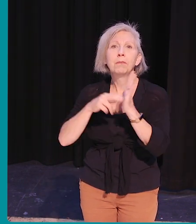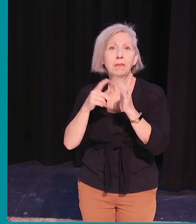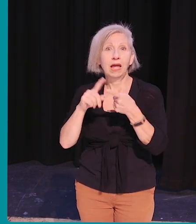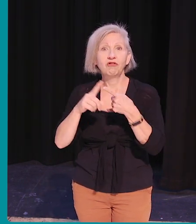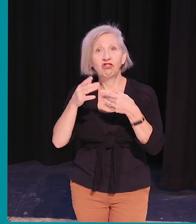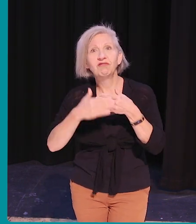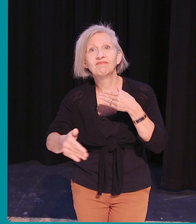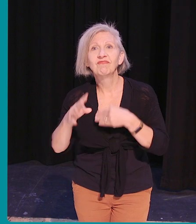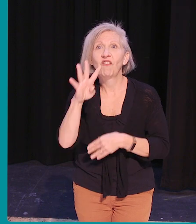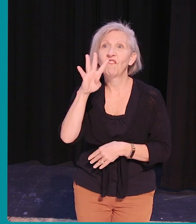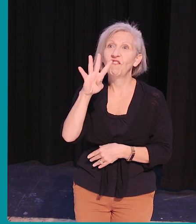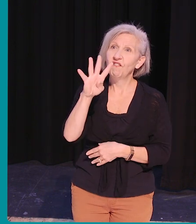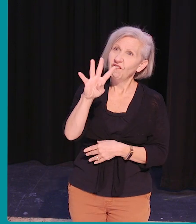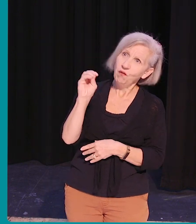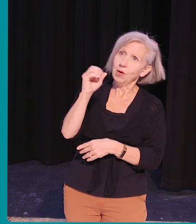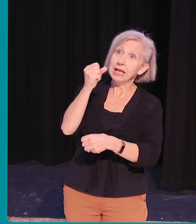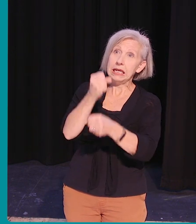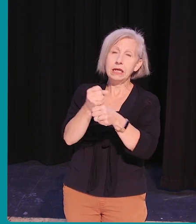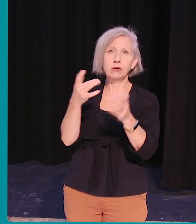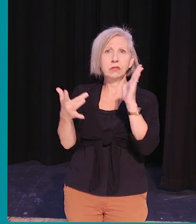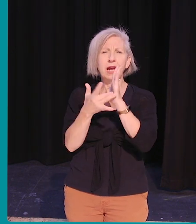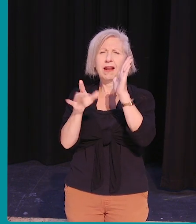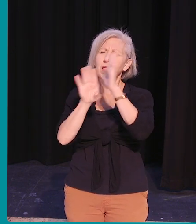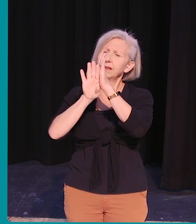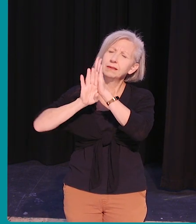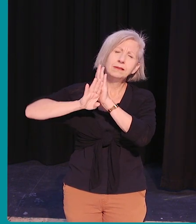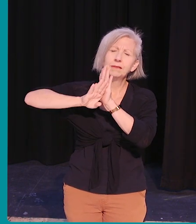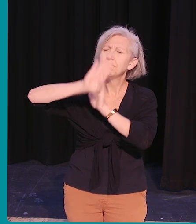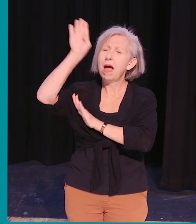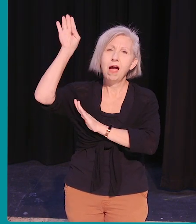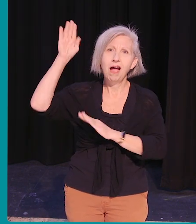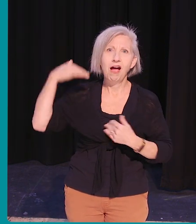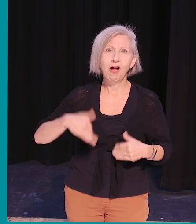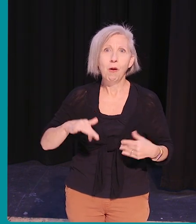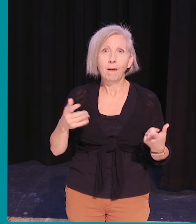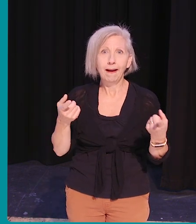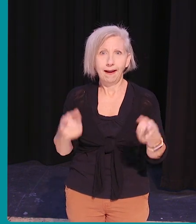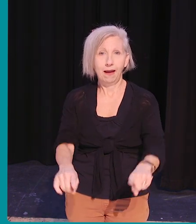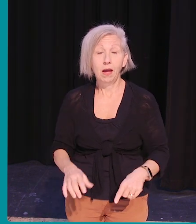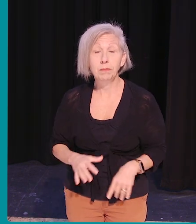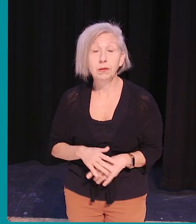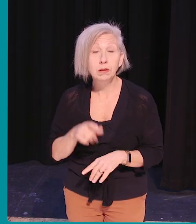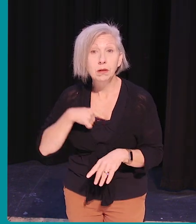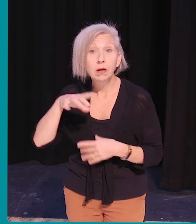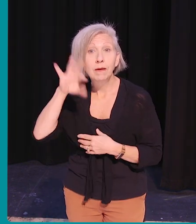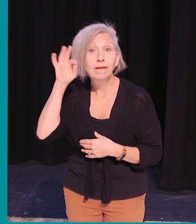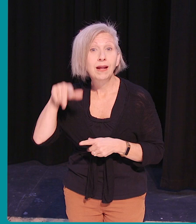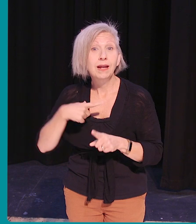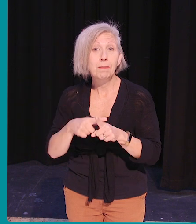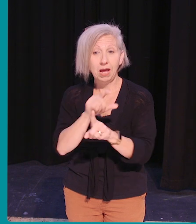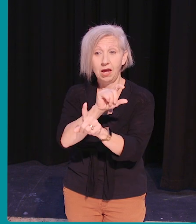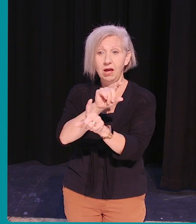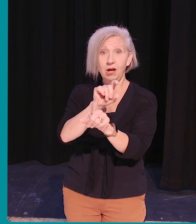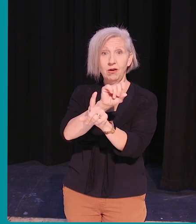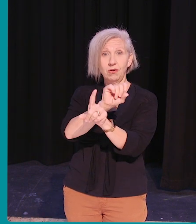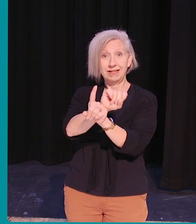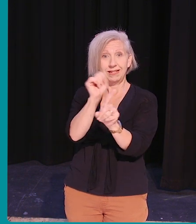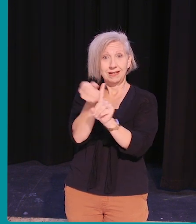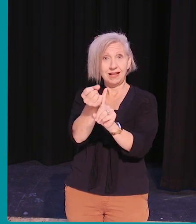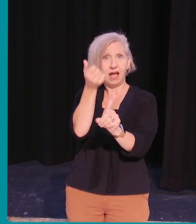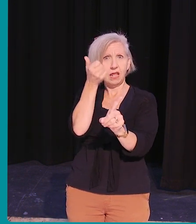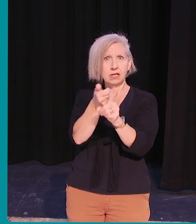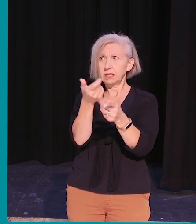4 decades, right? They were just going to kind of explode everything. And what we're finding, of course, is that as society has changed quite rapidly around